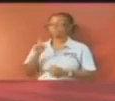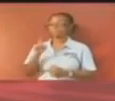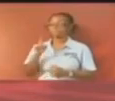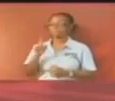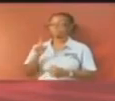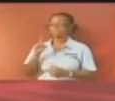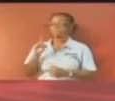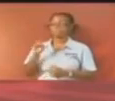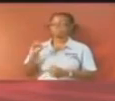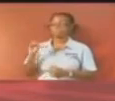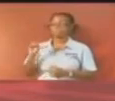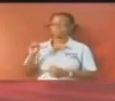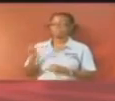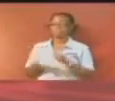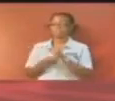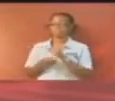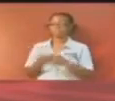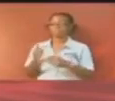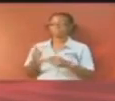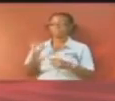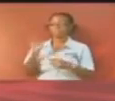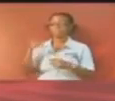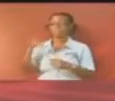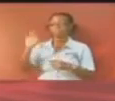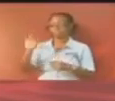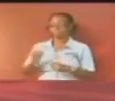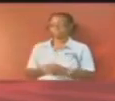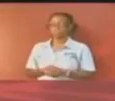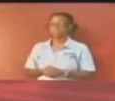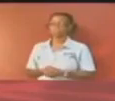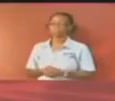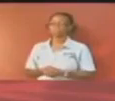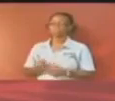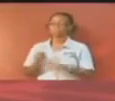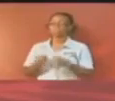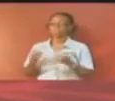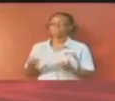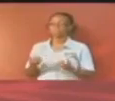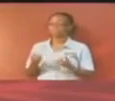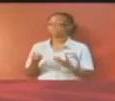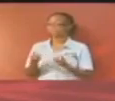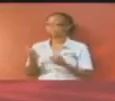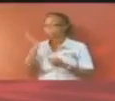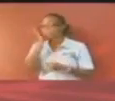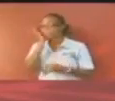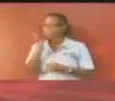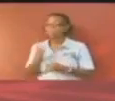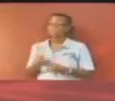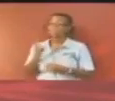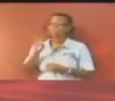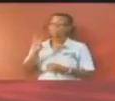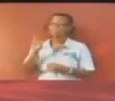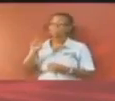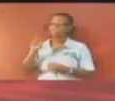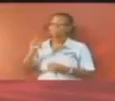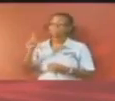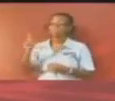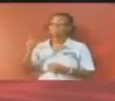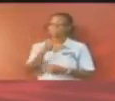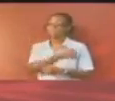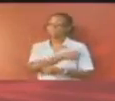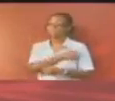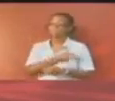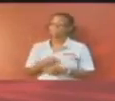error. This brings the number of ward level beds to 572 and the overall capacity of the